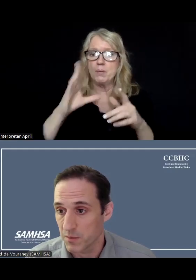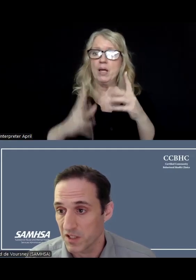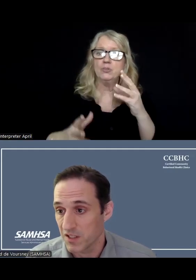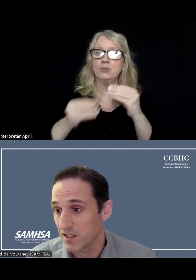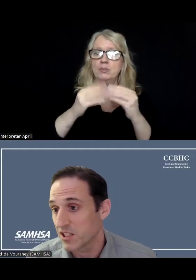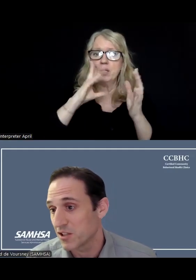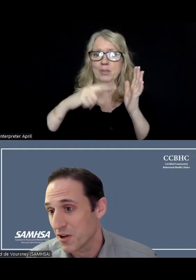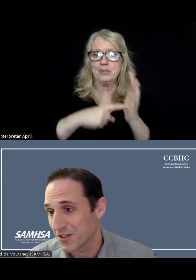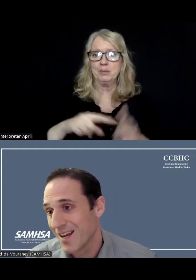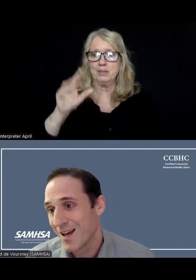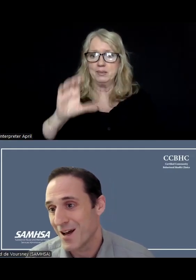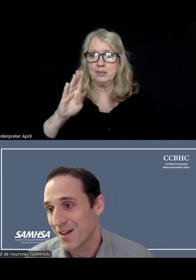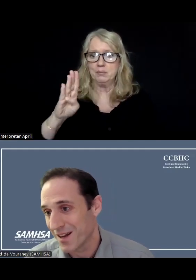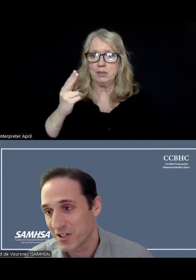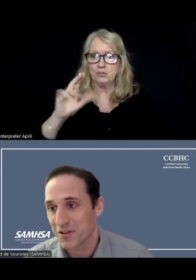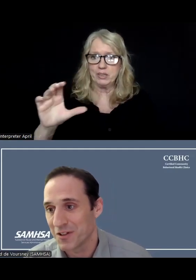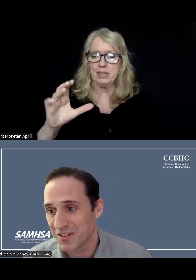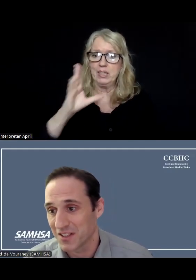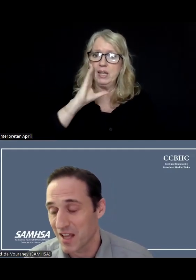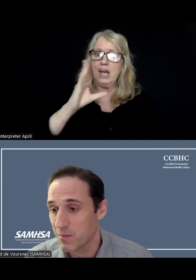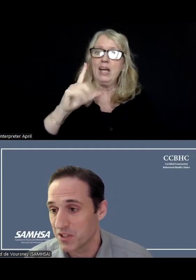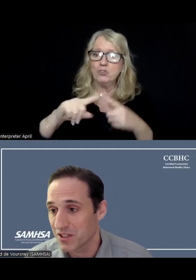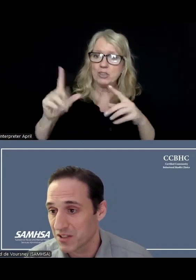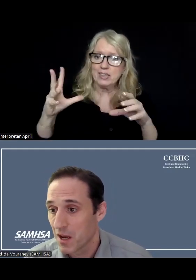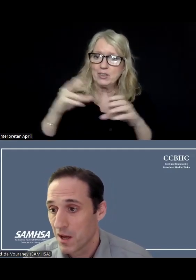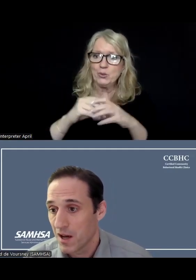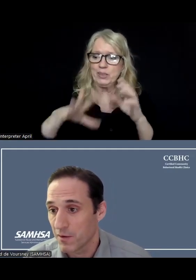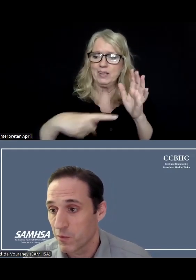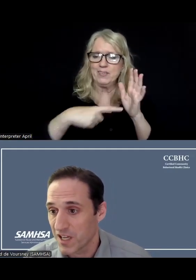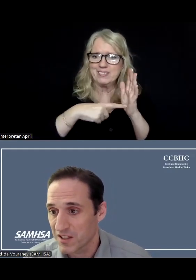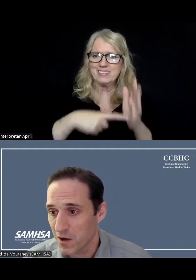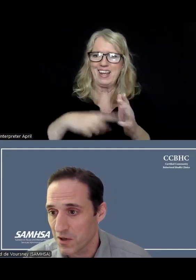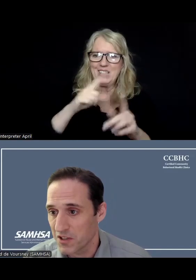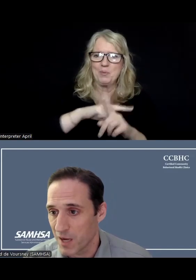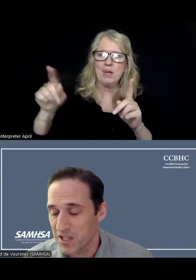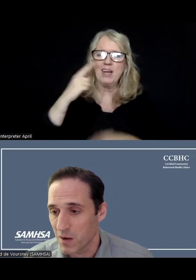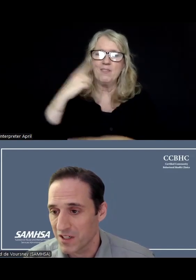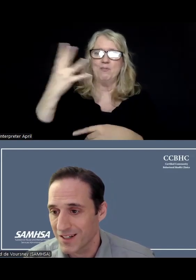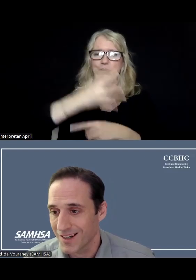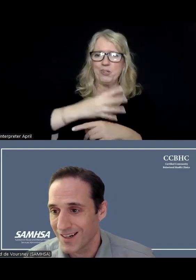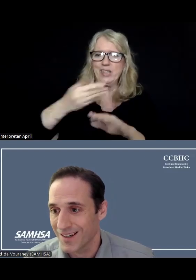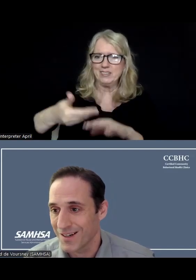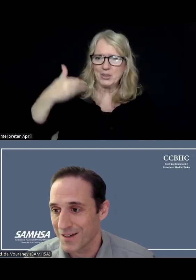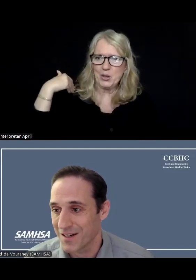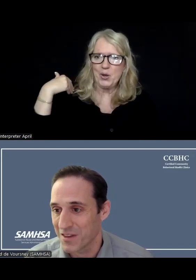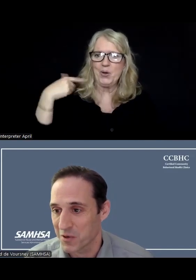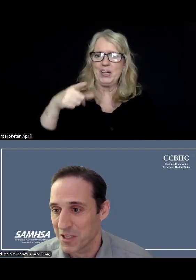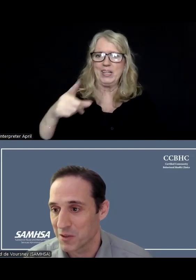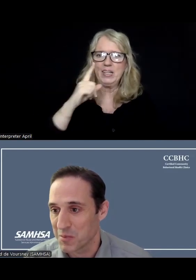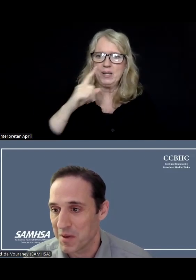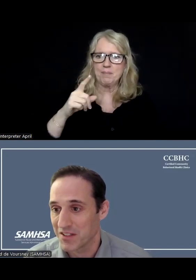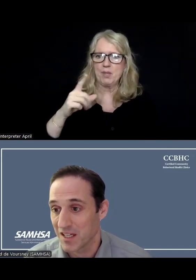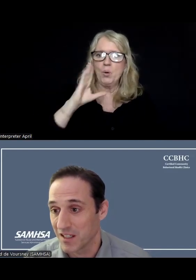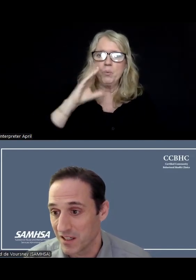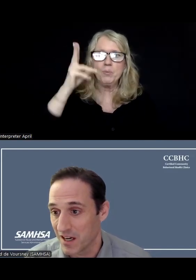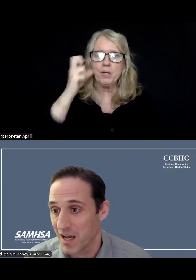spread of CCBHCs. And I should just notice, I should have included this in the slide, but just 4 days ago, JAMA Network, and I think we're going to hear a little